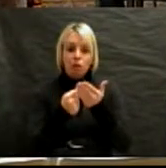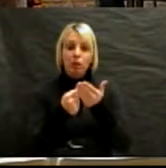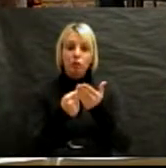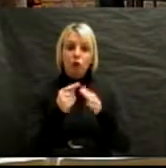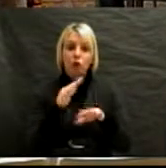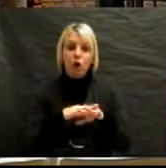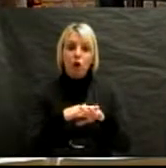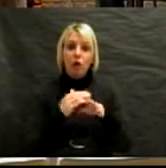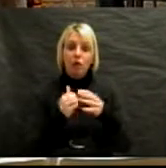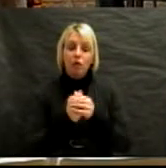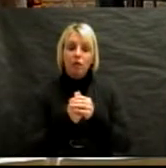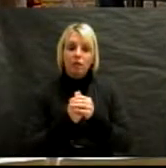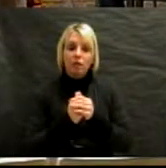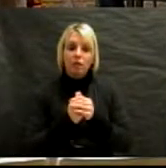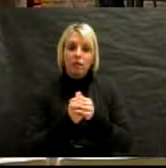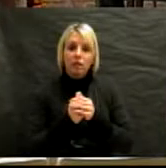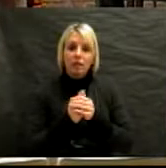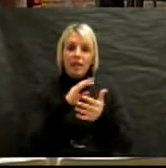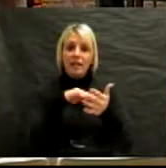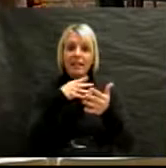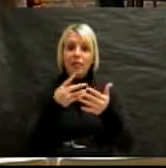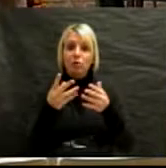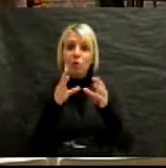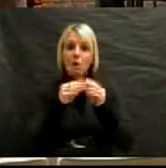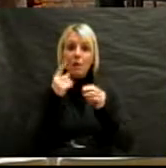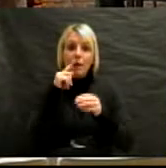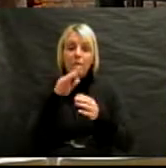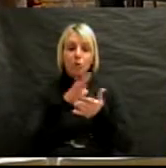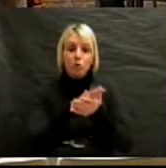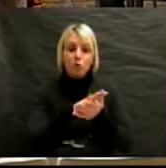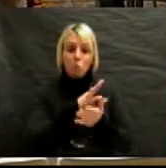schedule of meetings for the school board for the upcoming year?